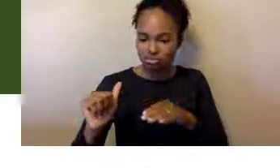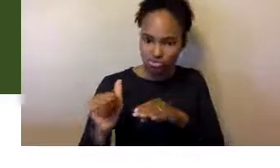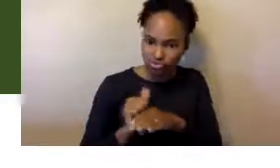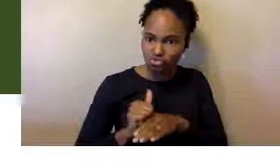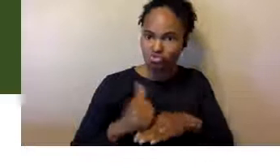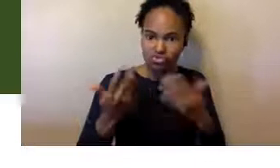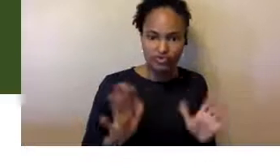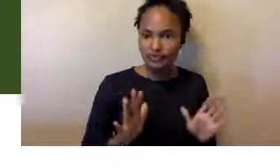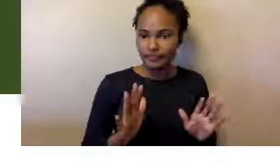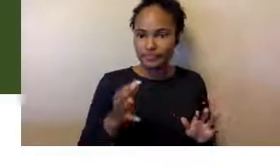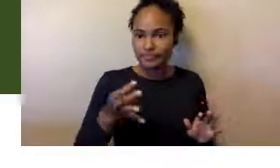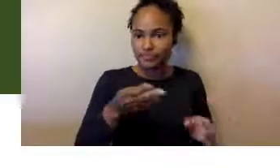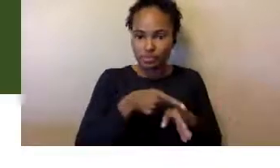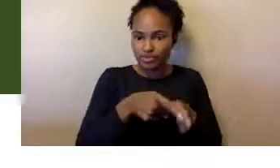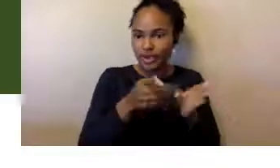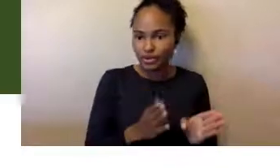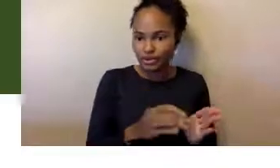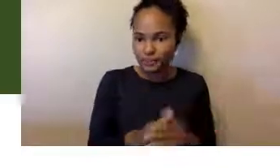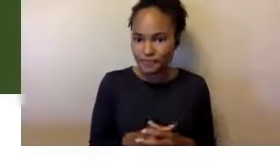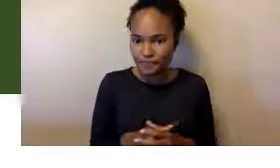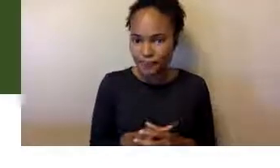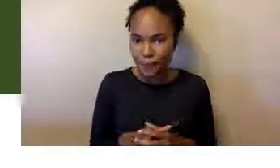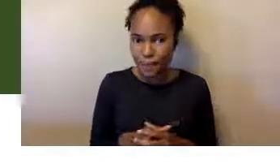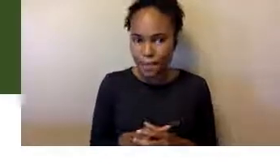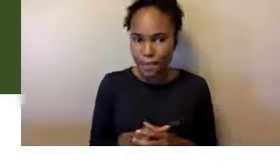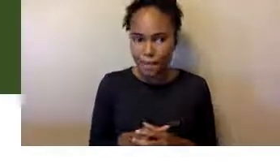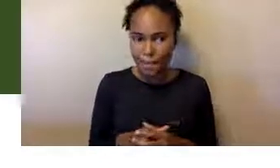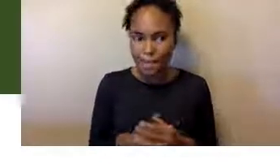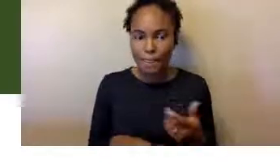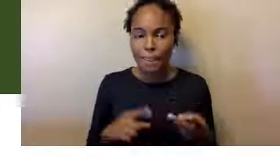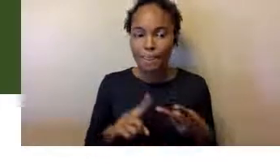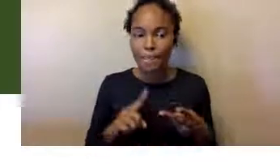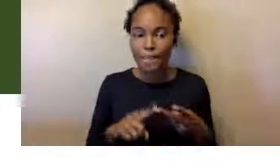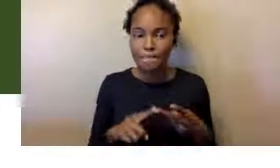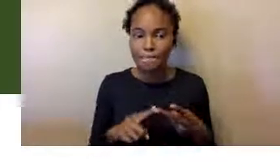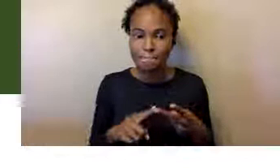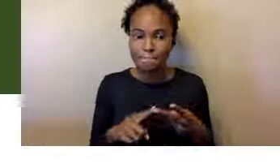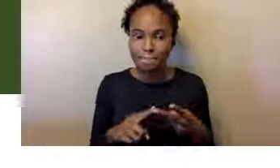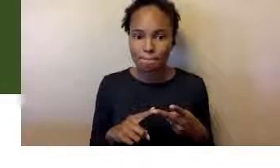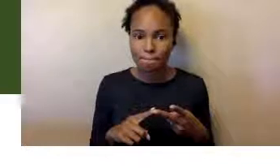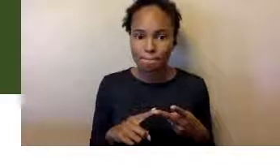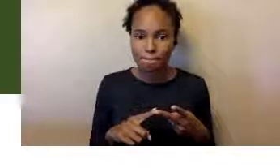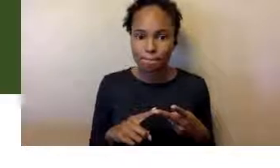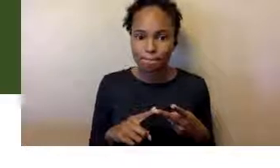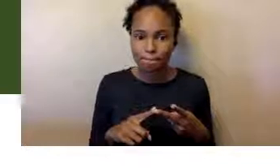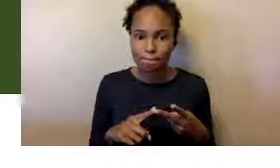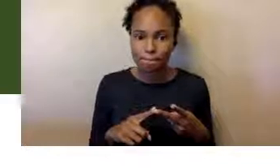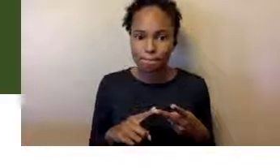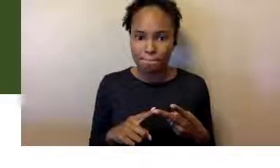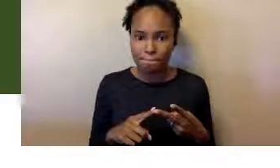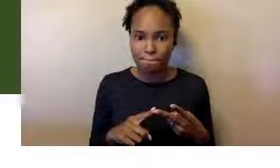providers. And then creating a unique point of entry for accessing global